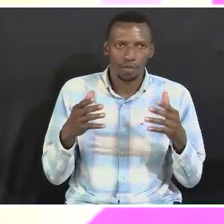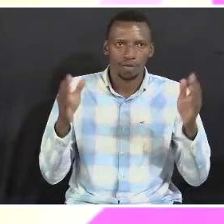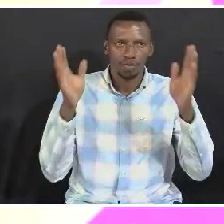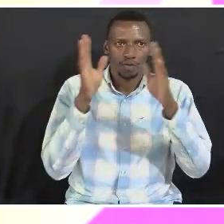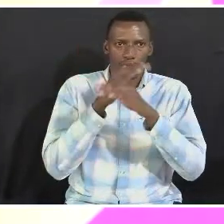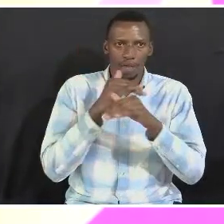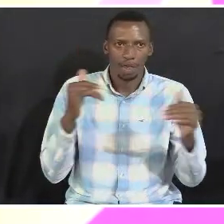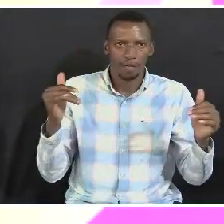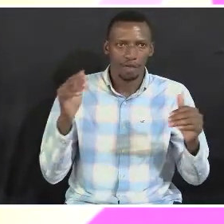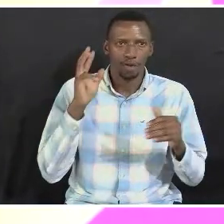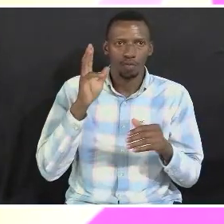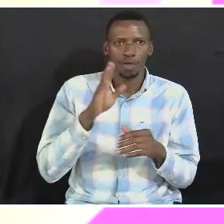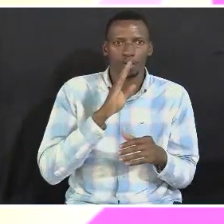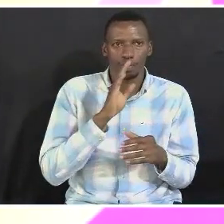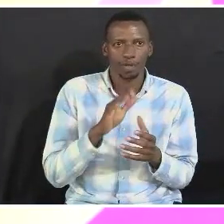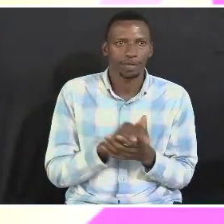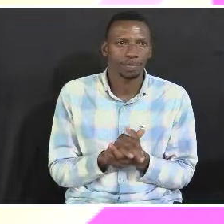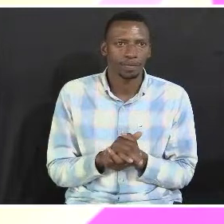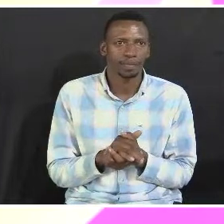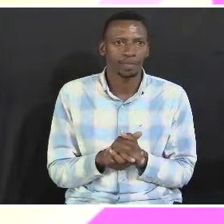like.